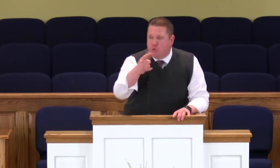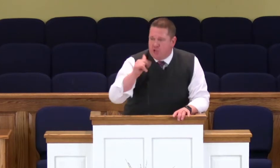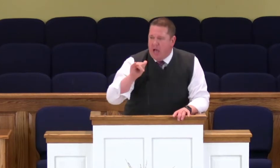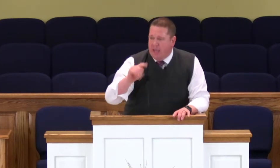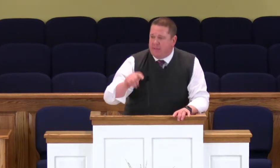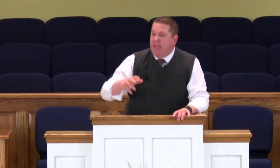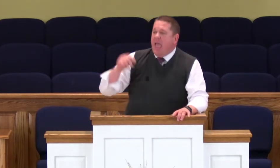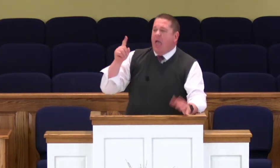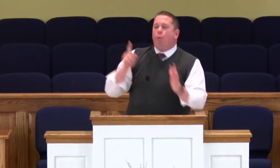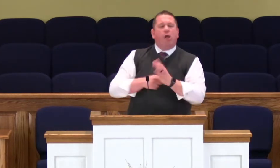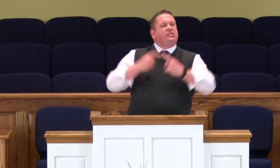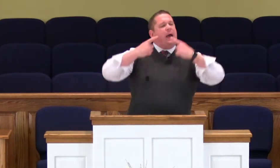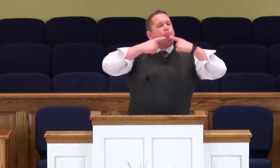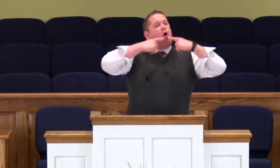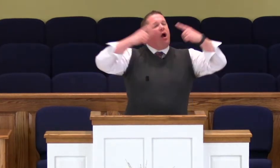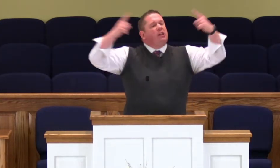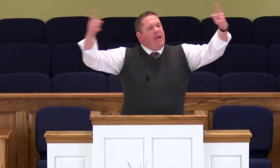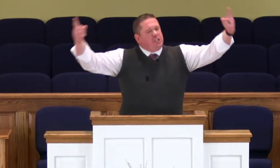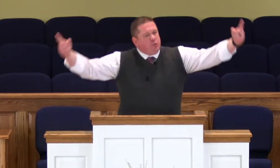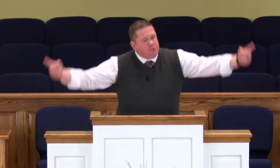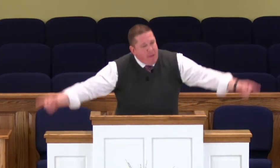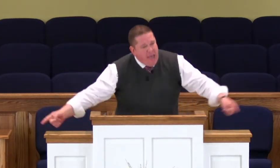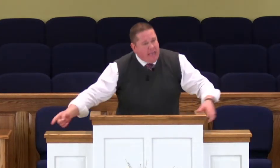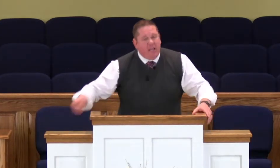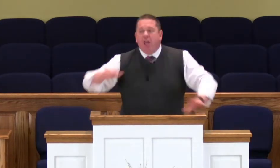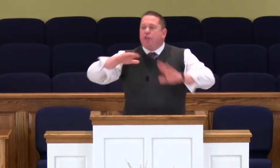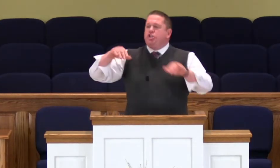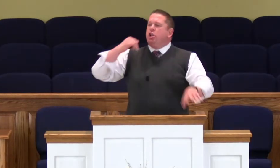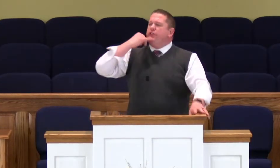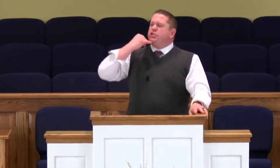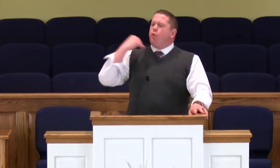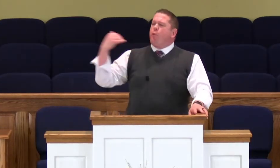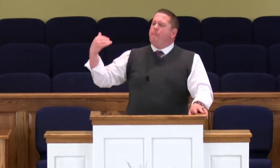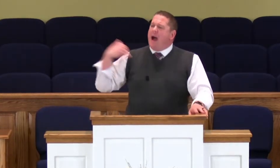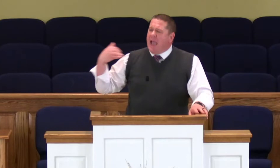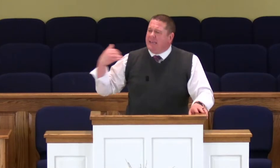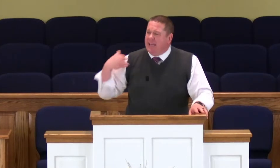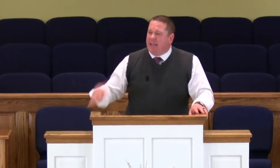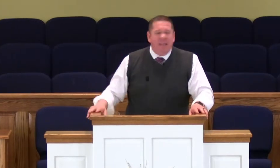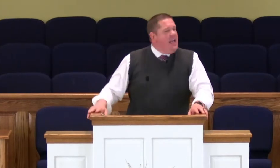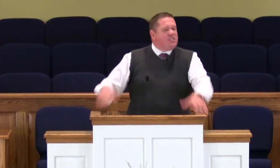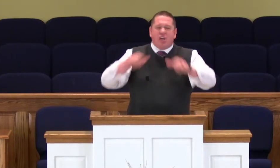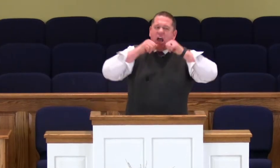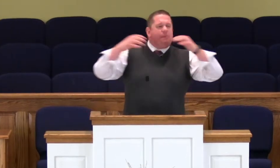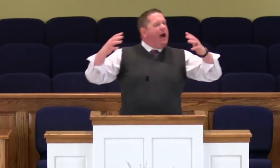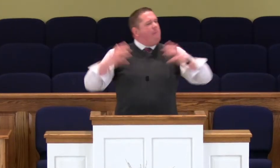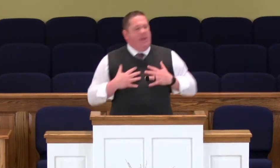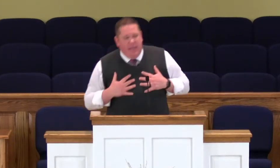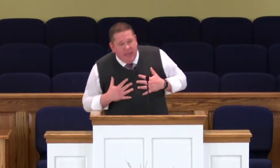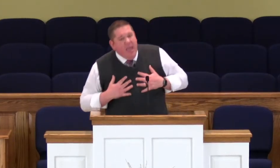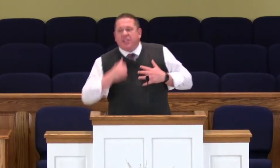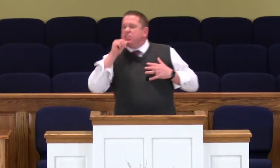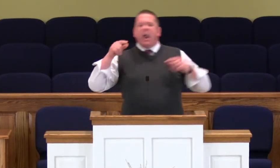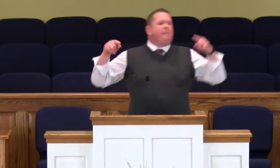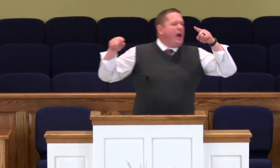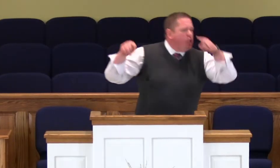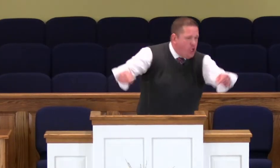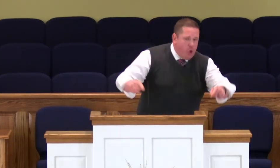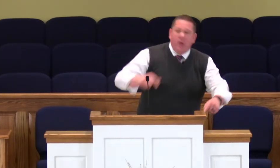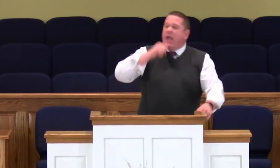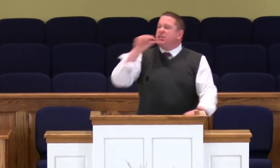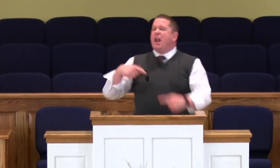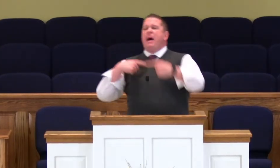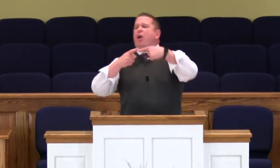you, giant." And once that proclamation was made, the children of Israel were reminded, it's not about me, it's not about